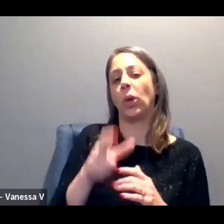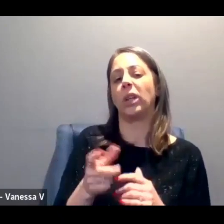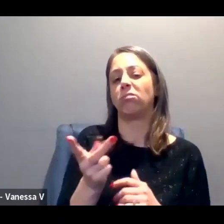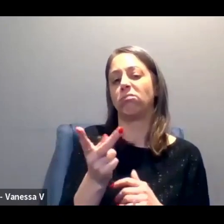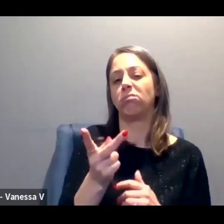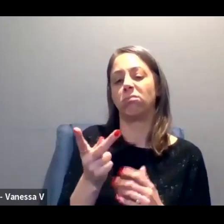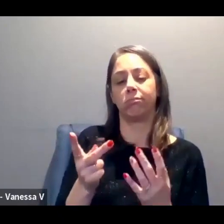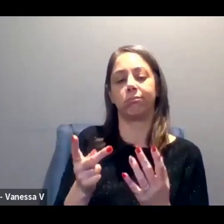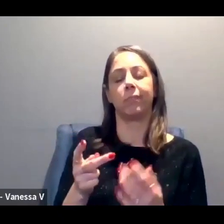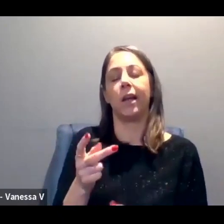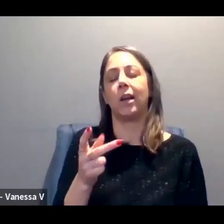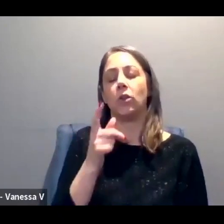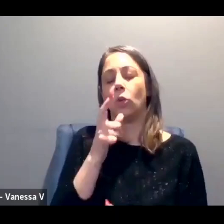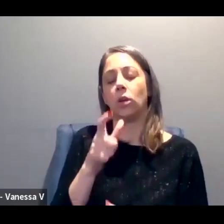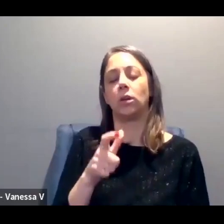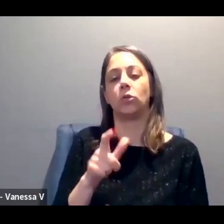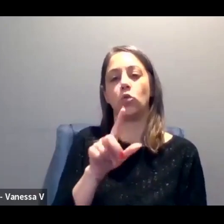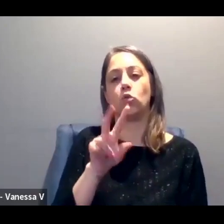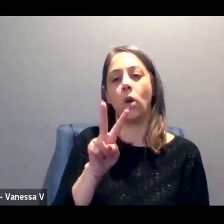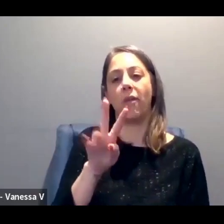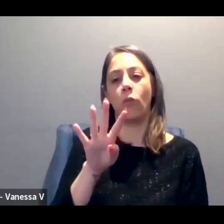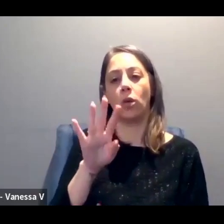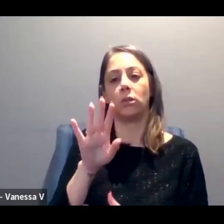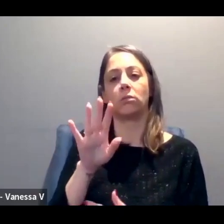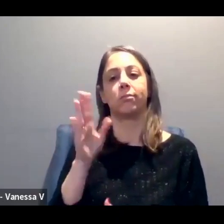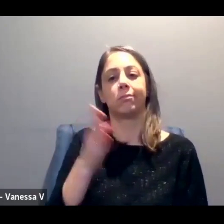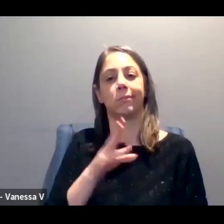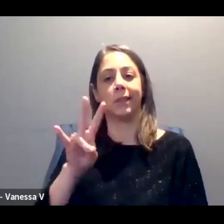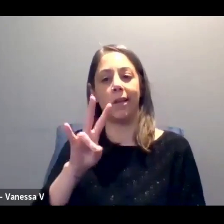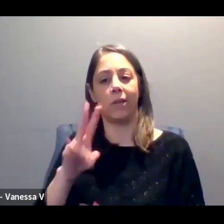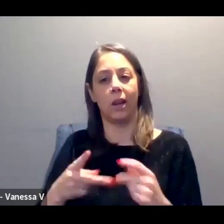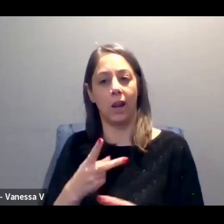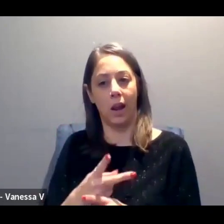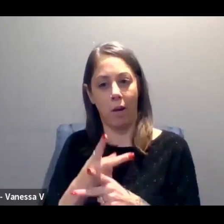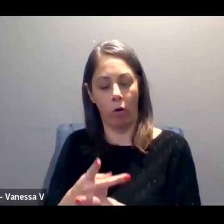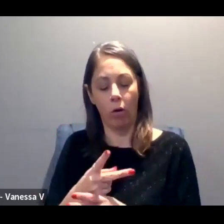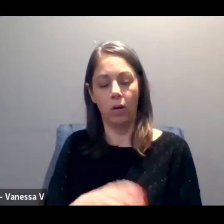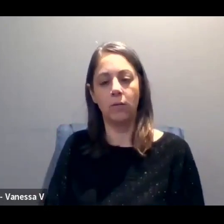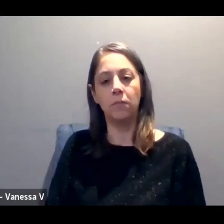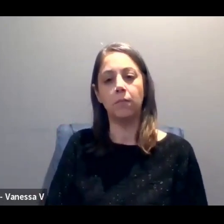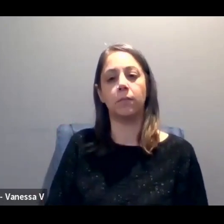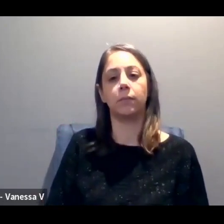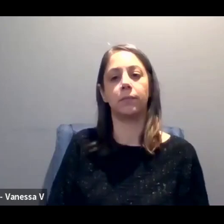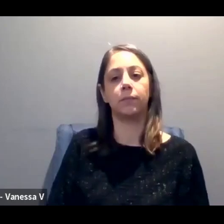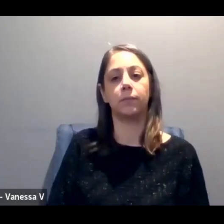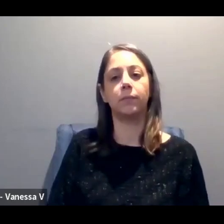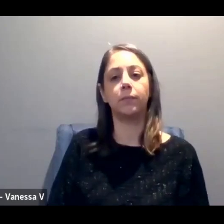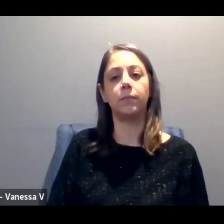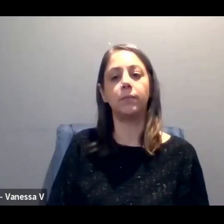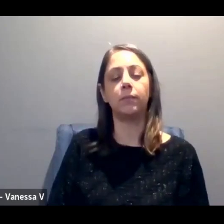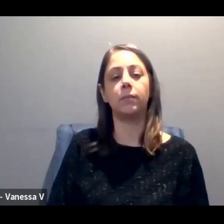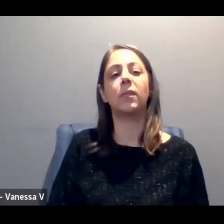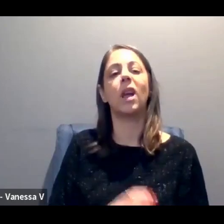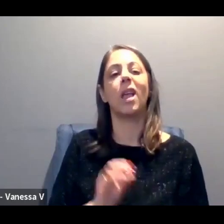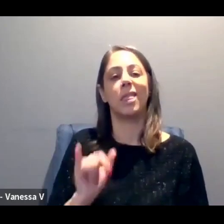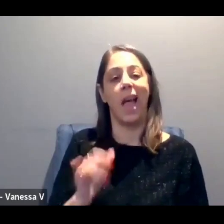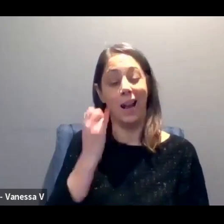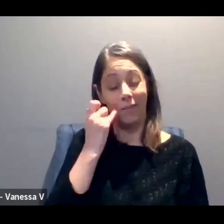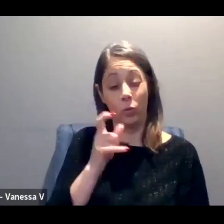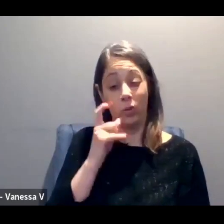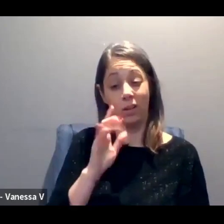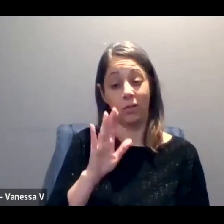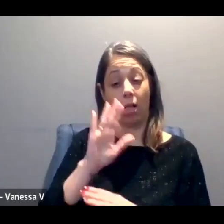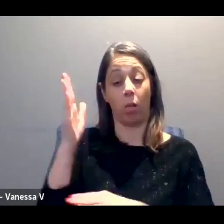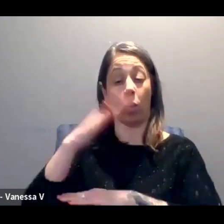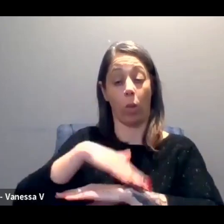because then you've probably tipped the scales and the balance now is in favor of a person moving into skilled care facility